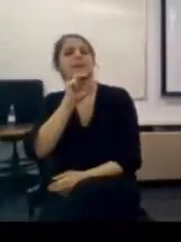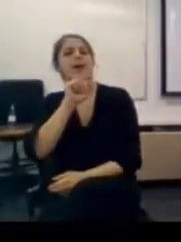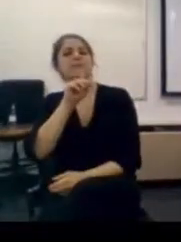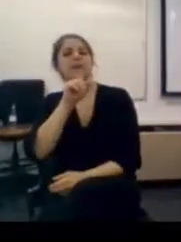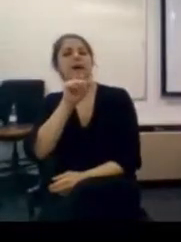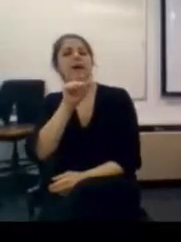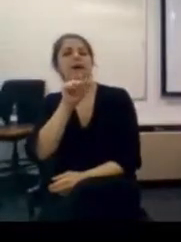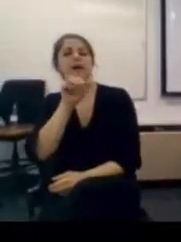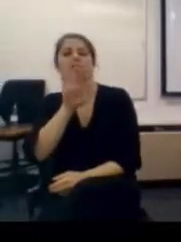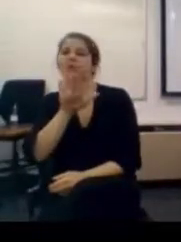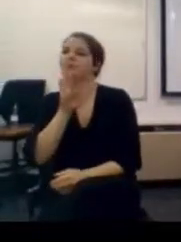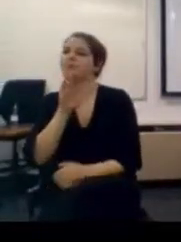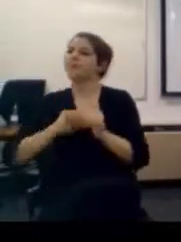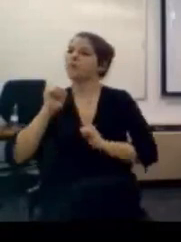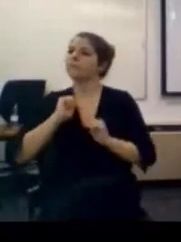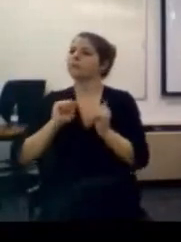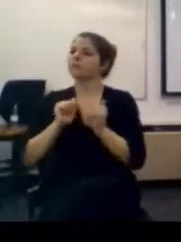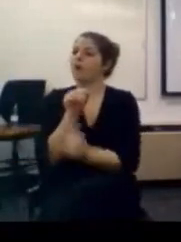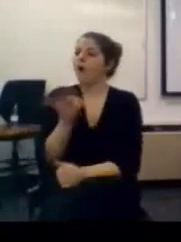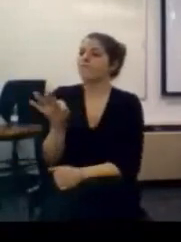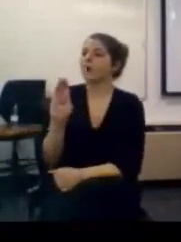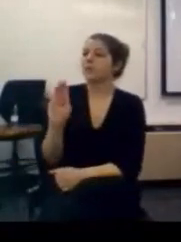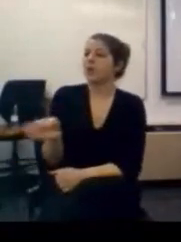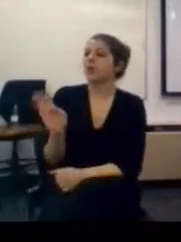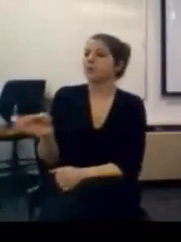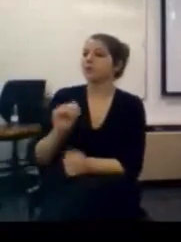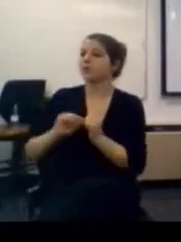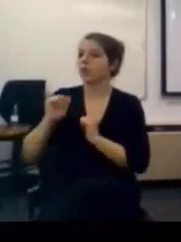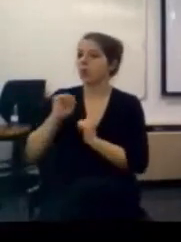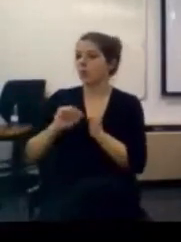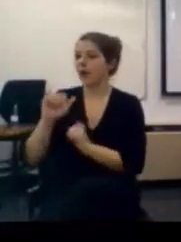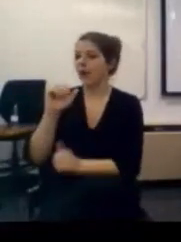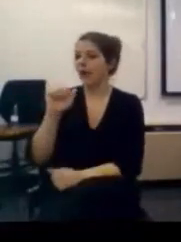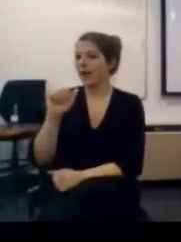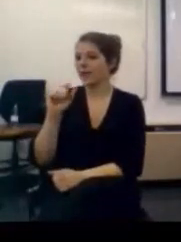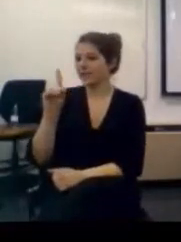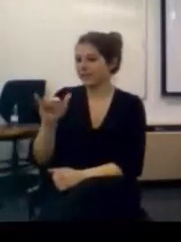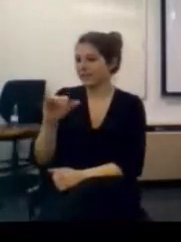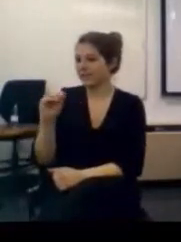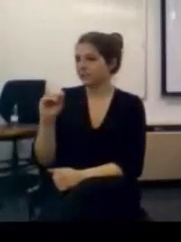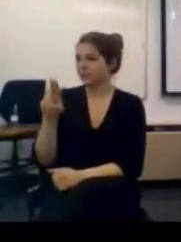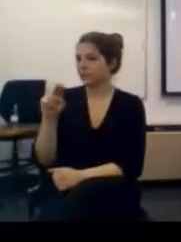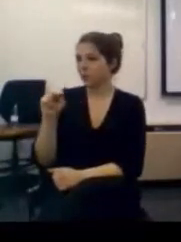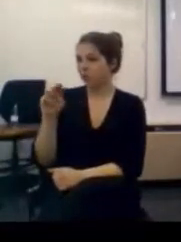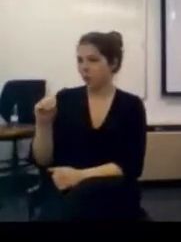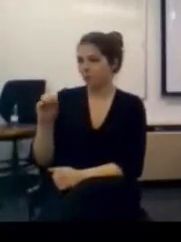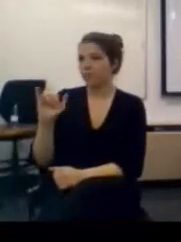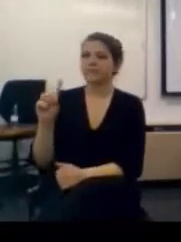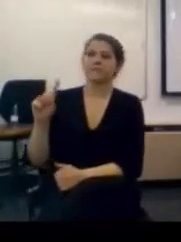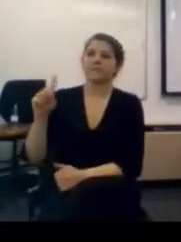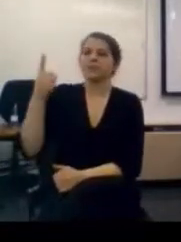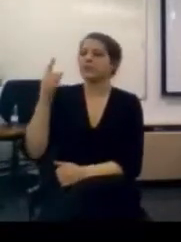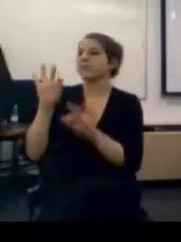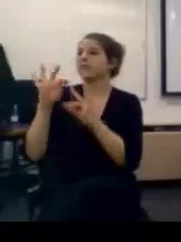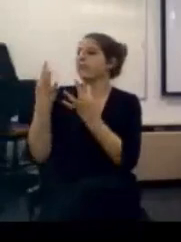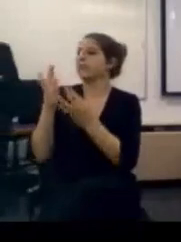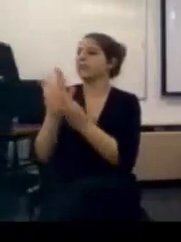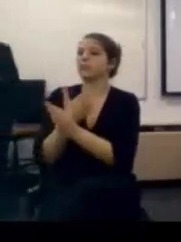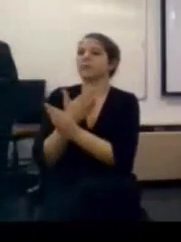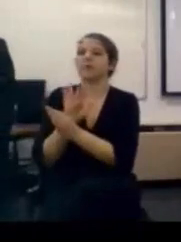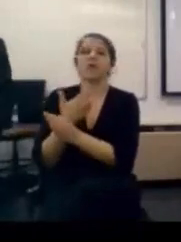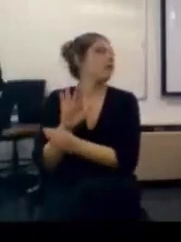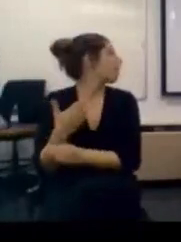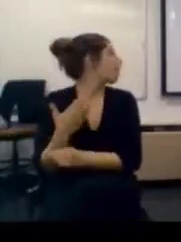about Amanda through her little performance with the off-Broadway show Addie and Uno, which